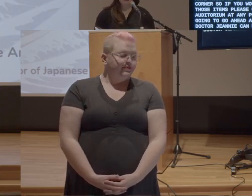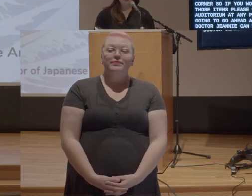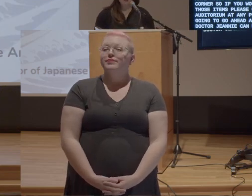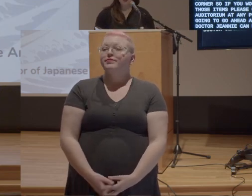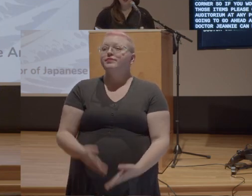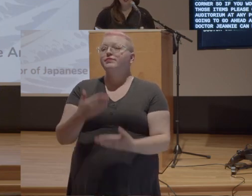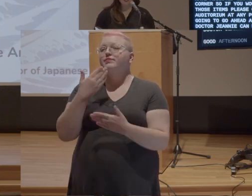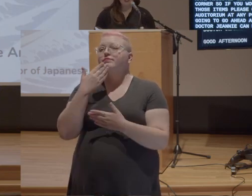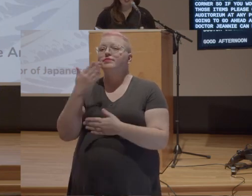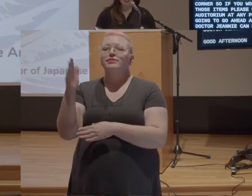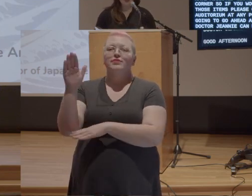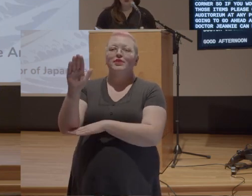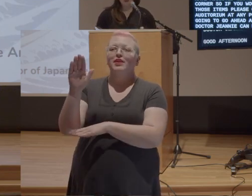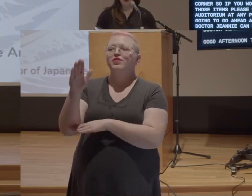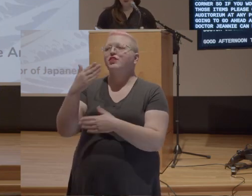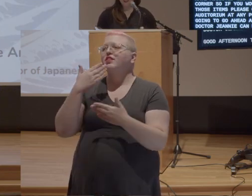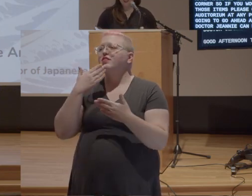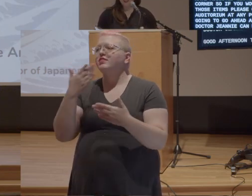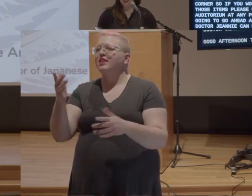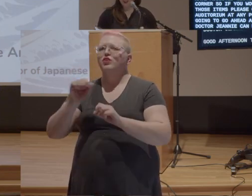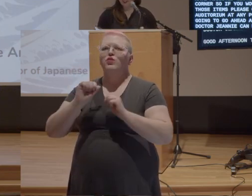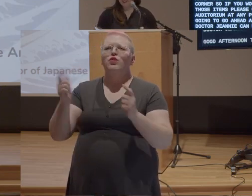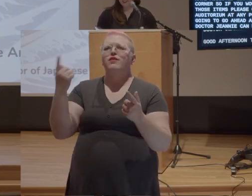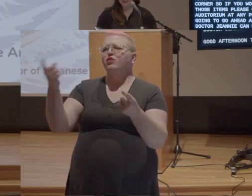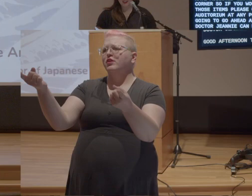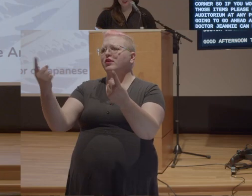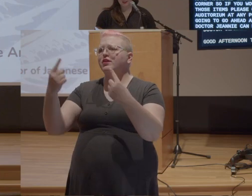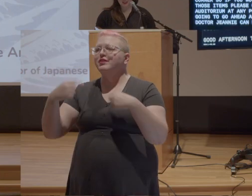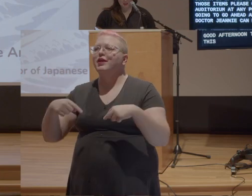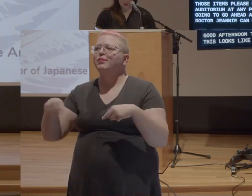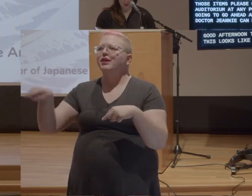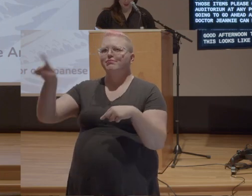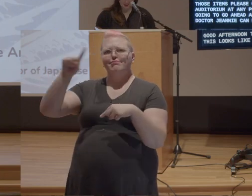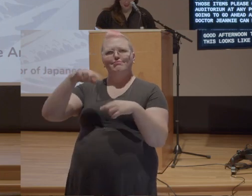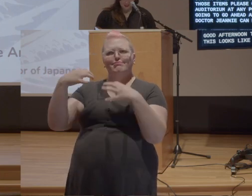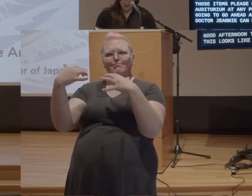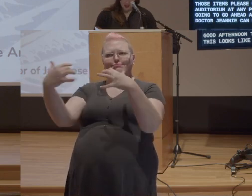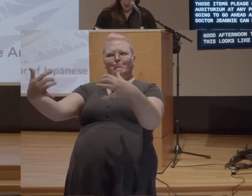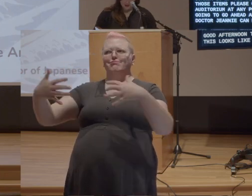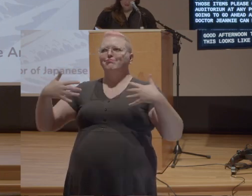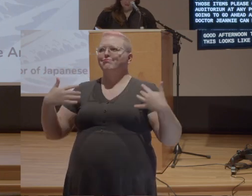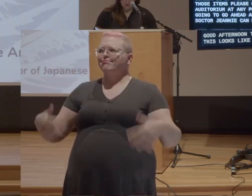Good afternoon. Thank you all for being here today. This looks like a great turnout.